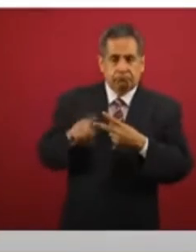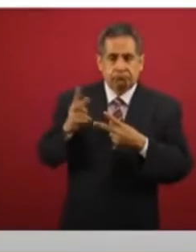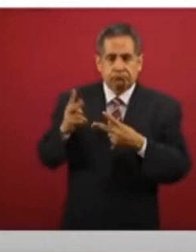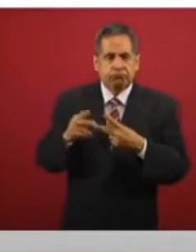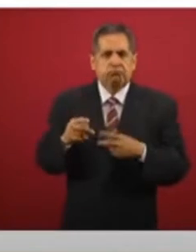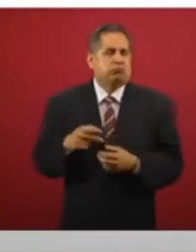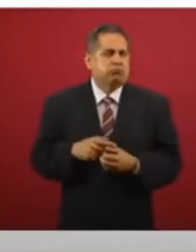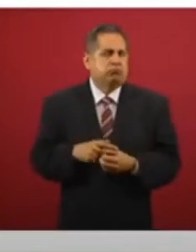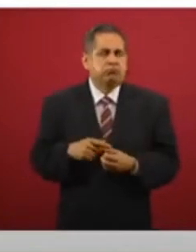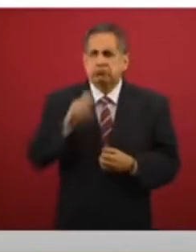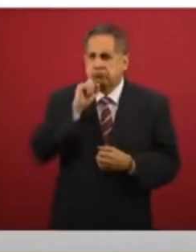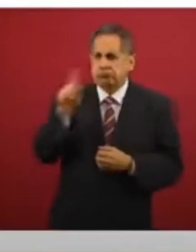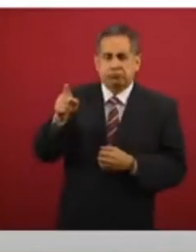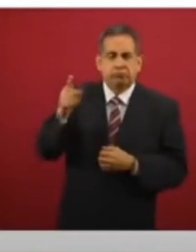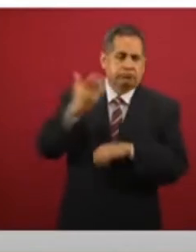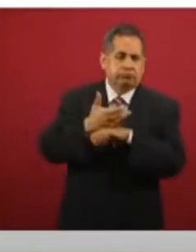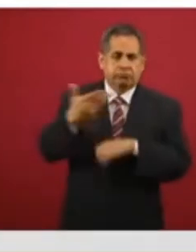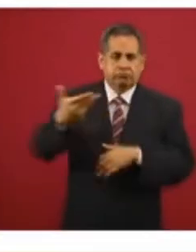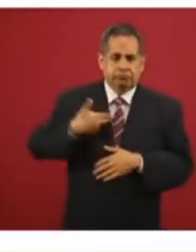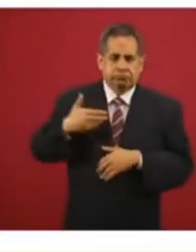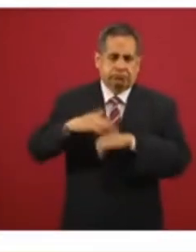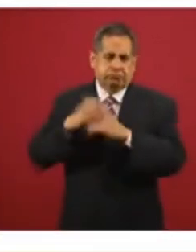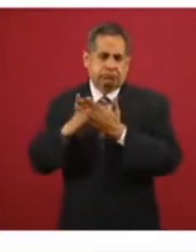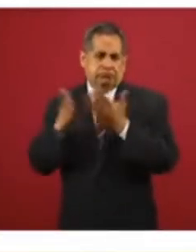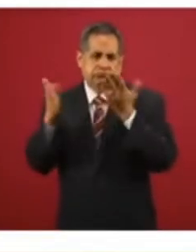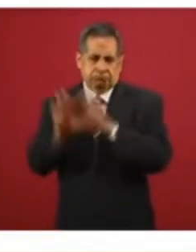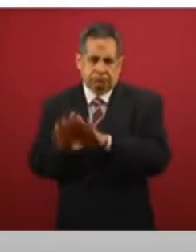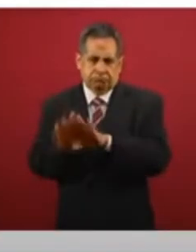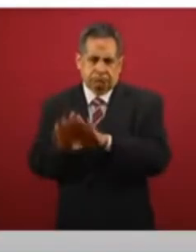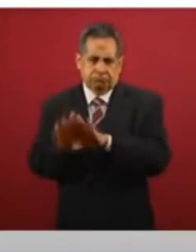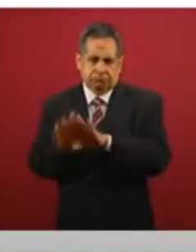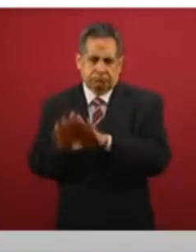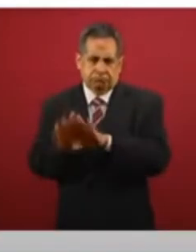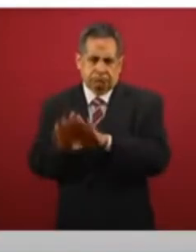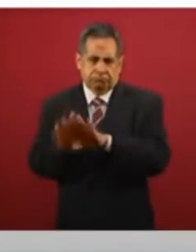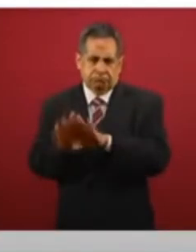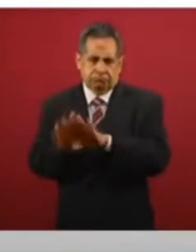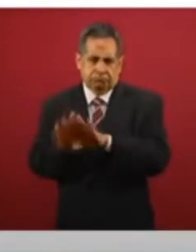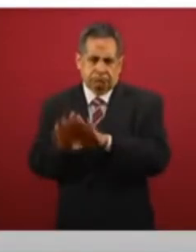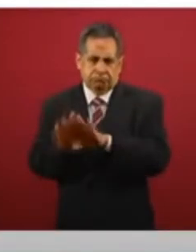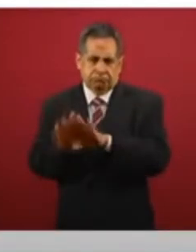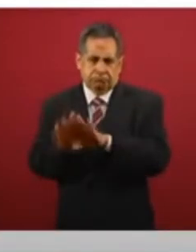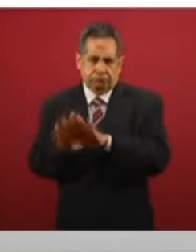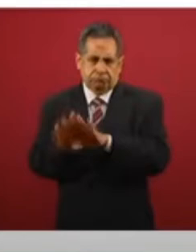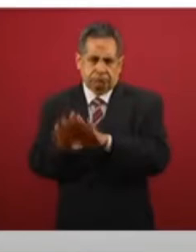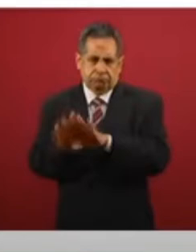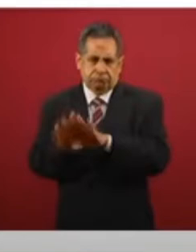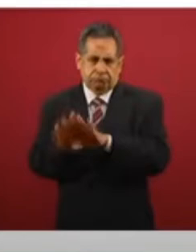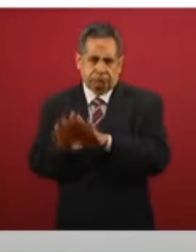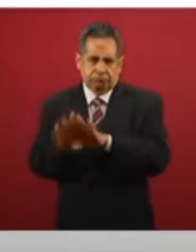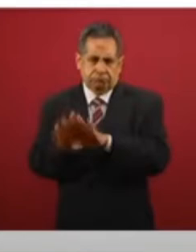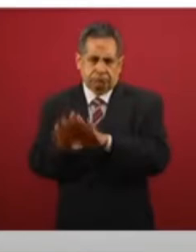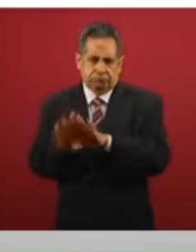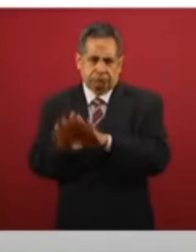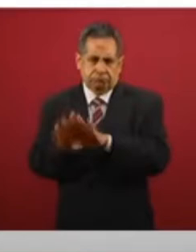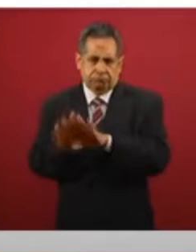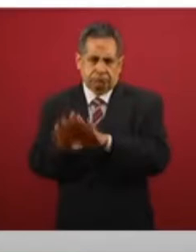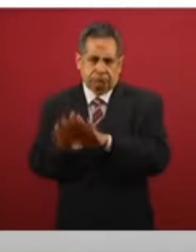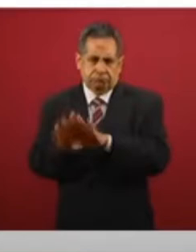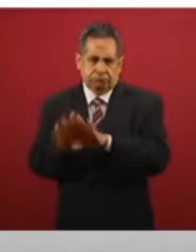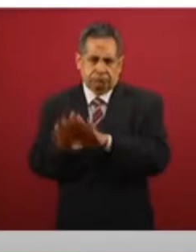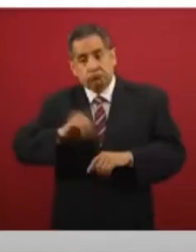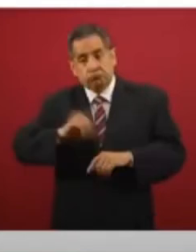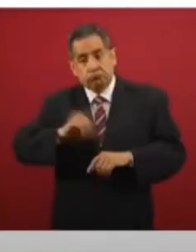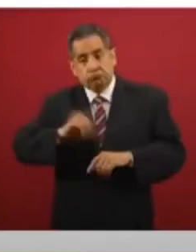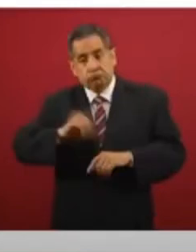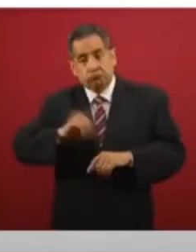que nos pidieron que no tuviese actividades presenciales. Todos los demás. And one that they asked us not to have essential